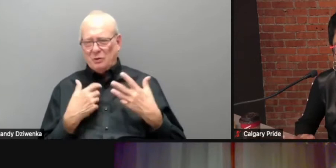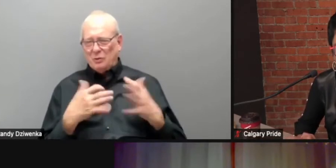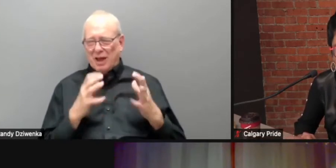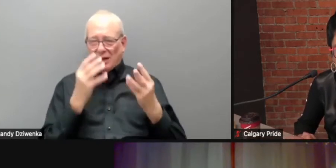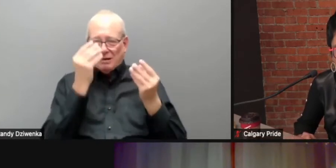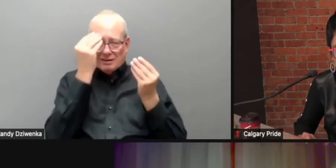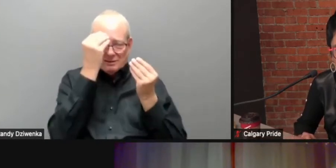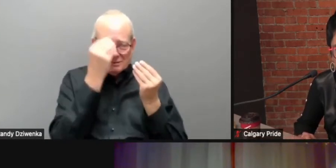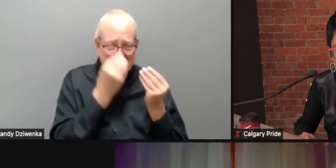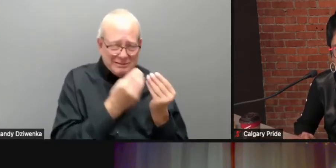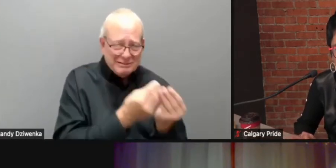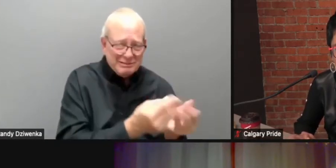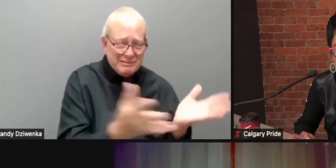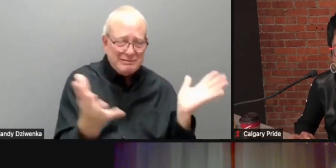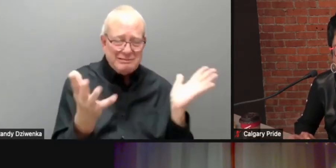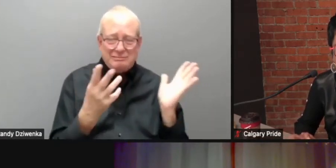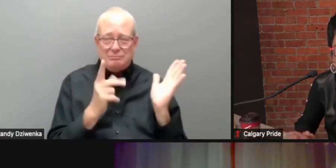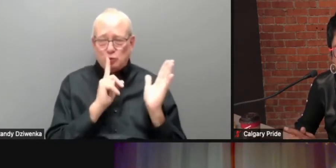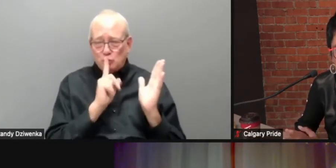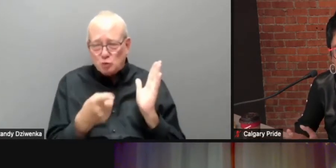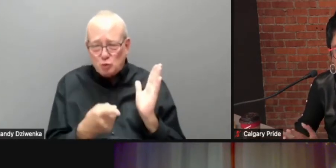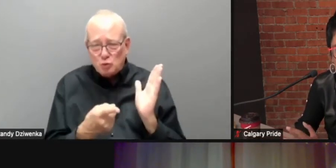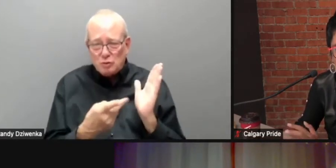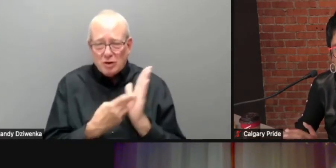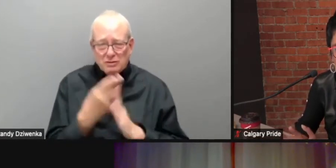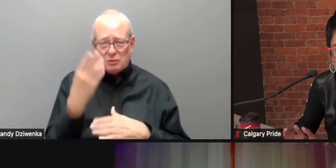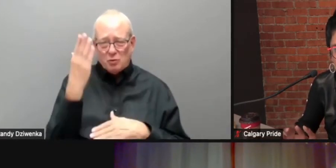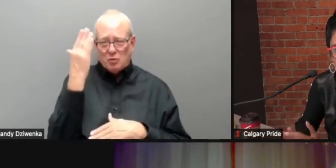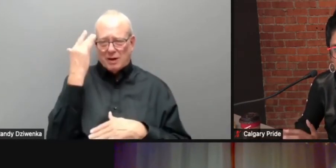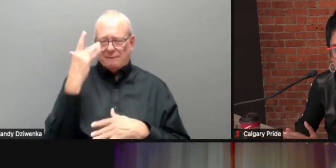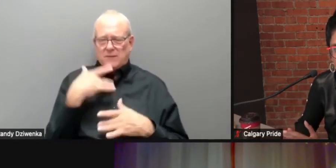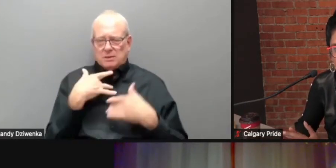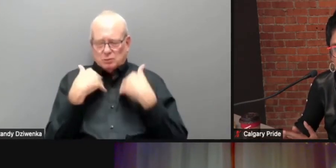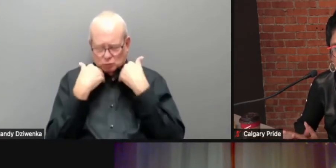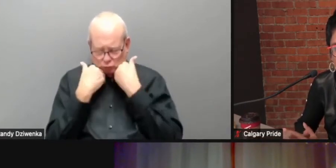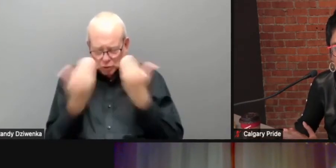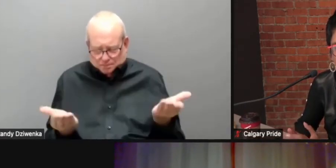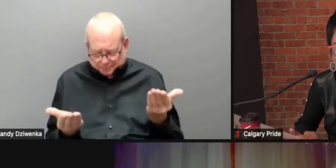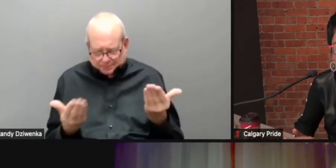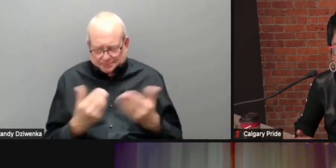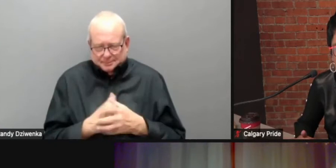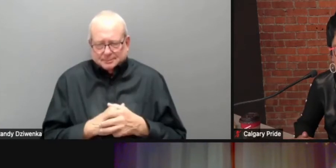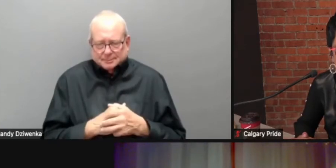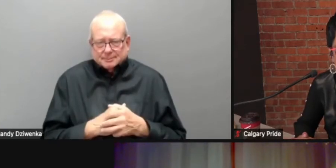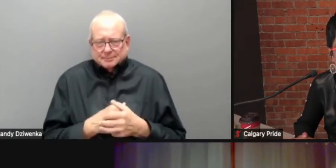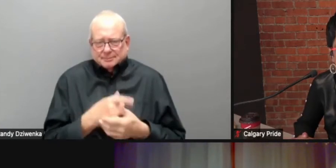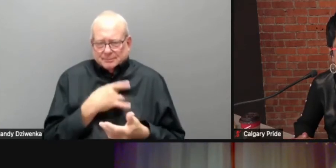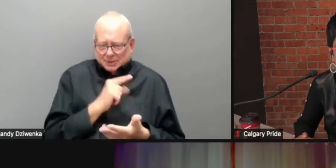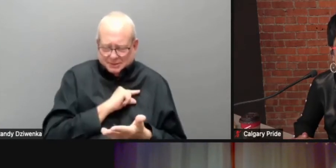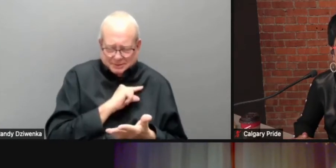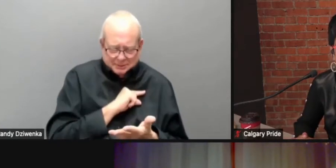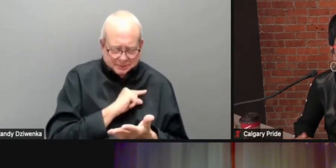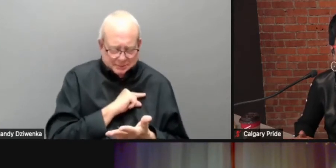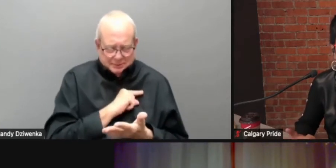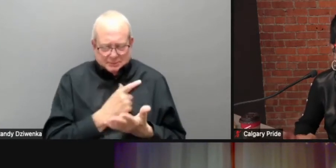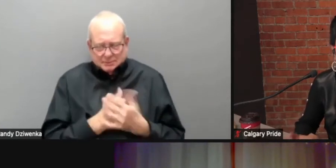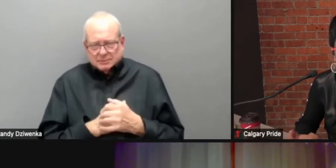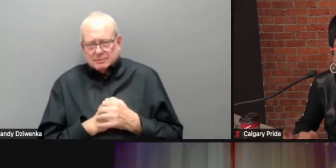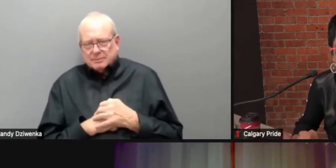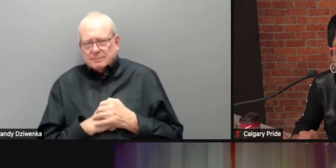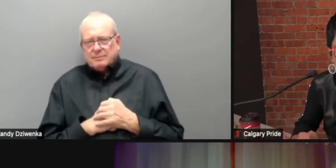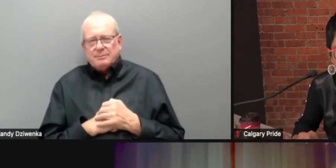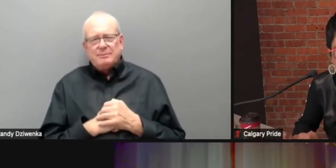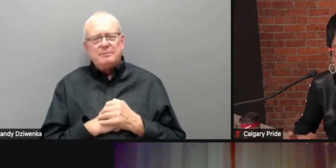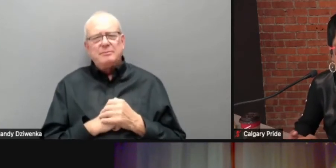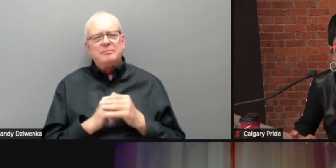guilt that is at the community level. How did you initially move through those conflicting feelings of